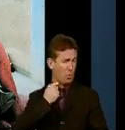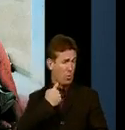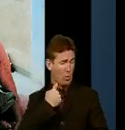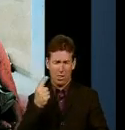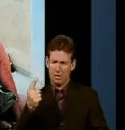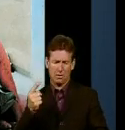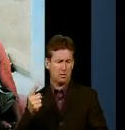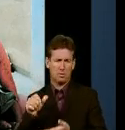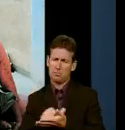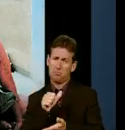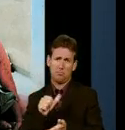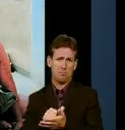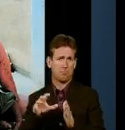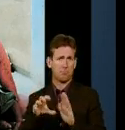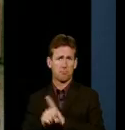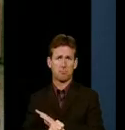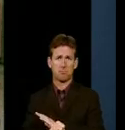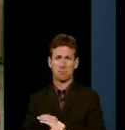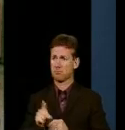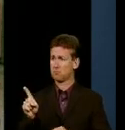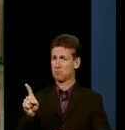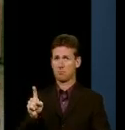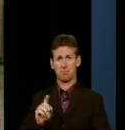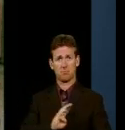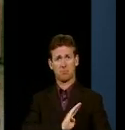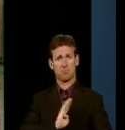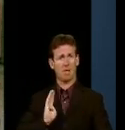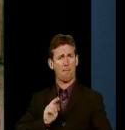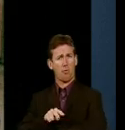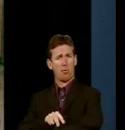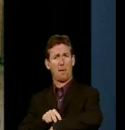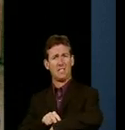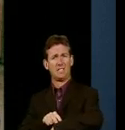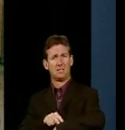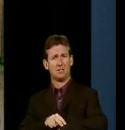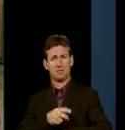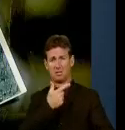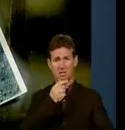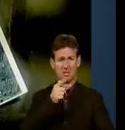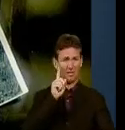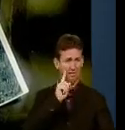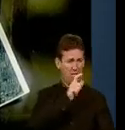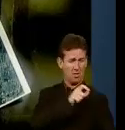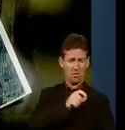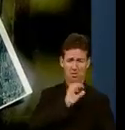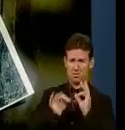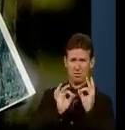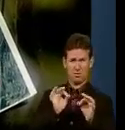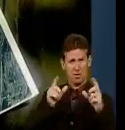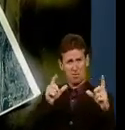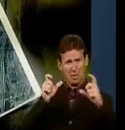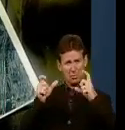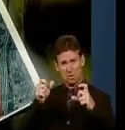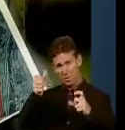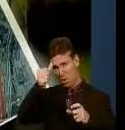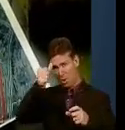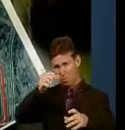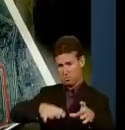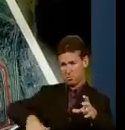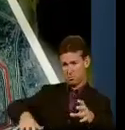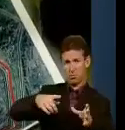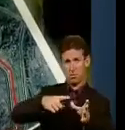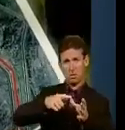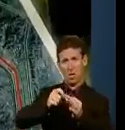The pictures of the abuse by US military police and civilian interrogators were taken in the so-called hard site at Abu